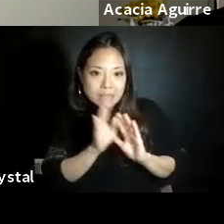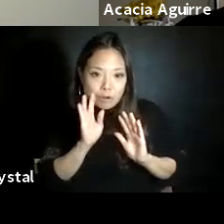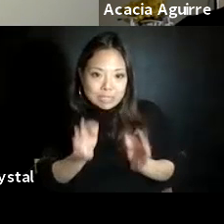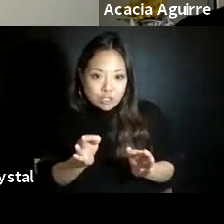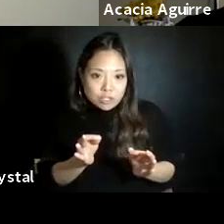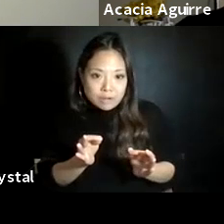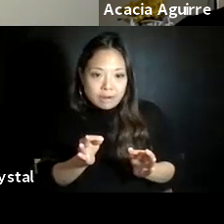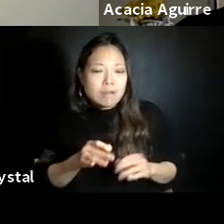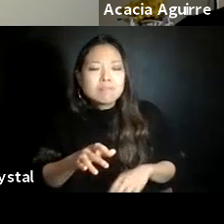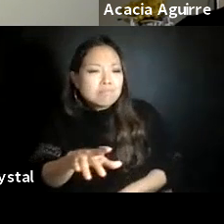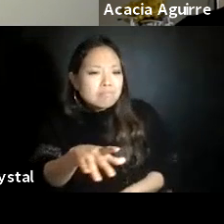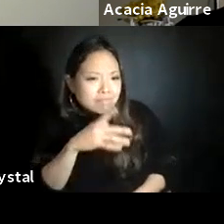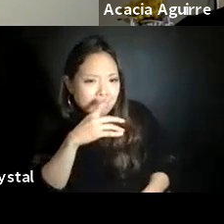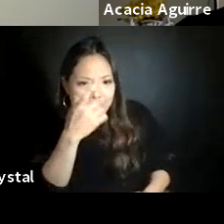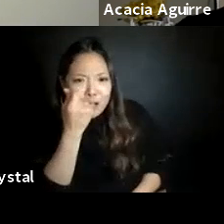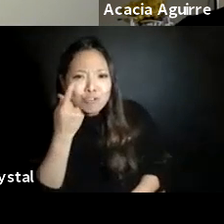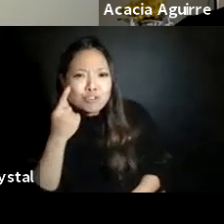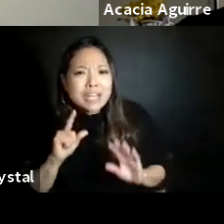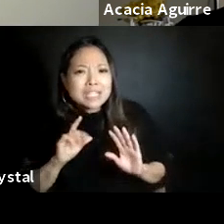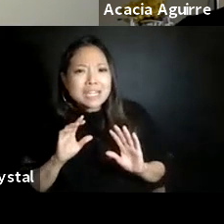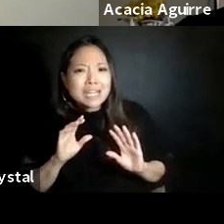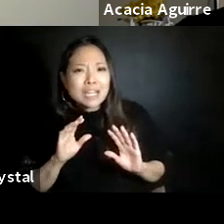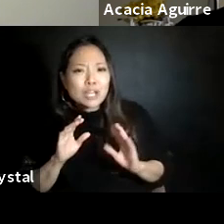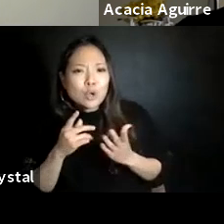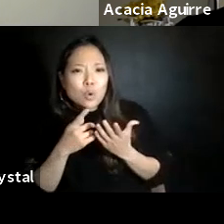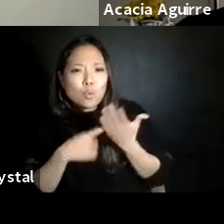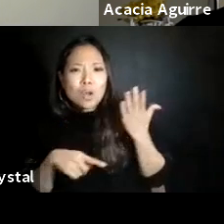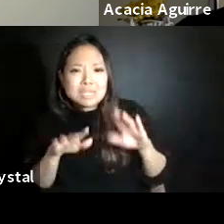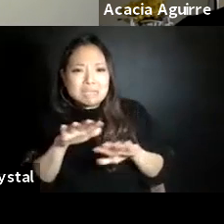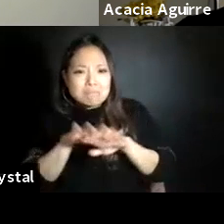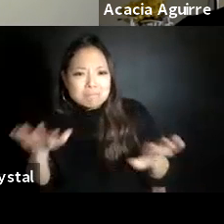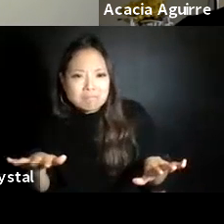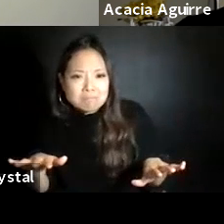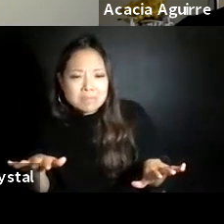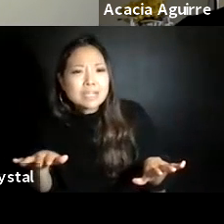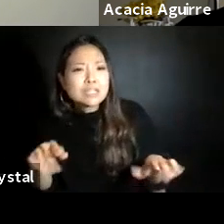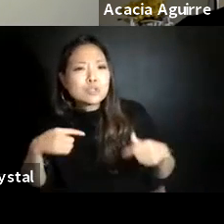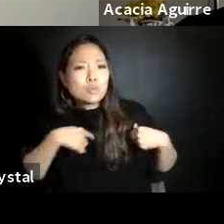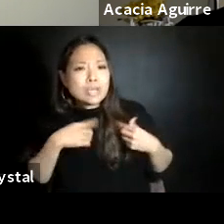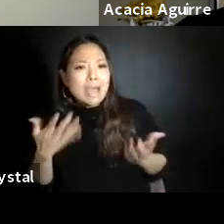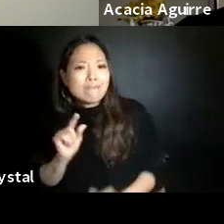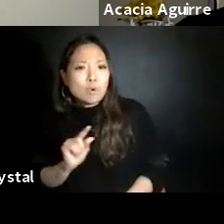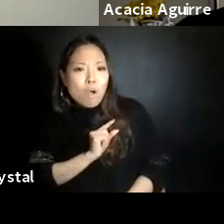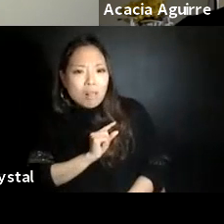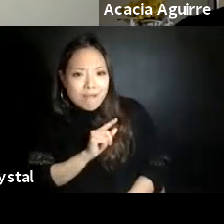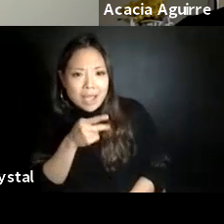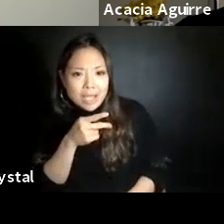clear distinction, primarily because we have a qualifying pool. So I'm not following where the